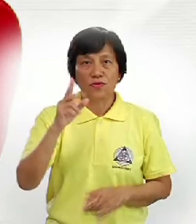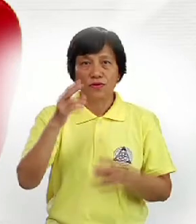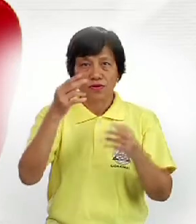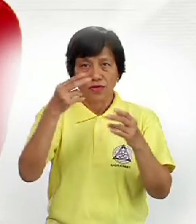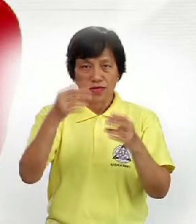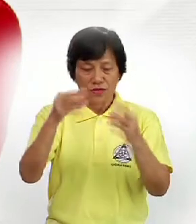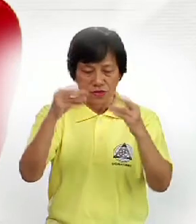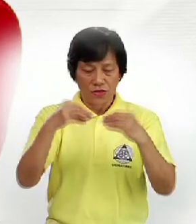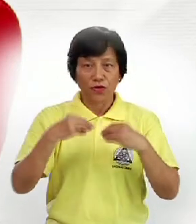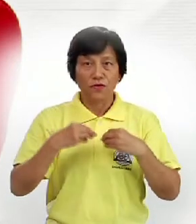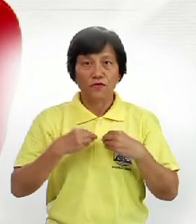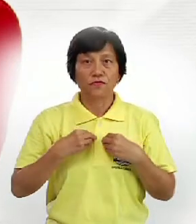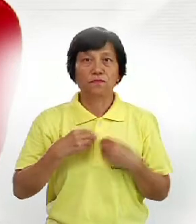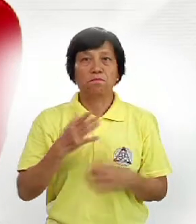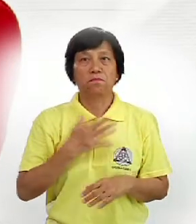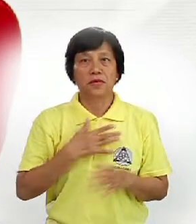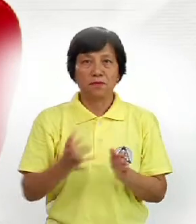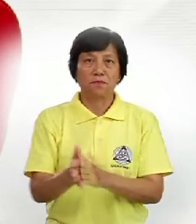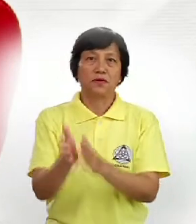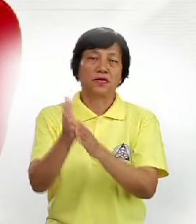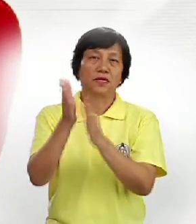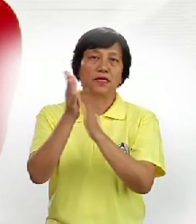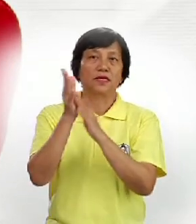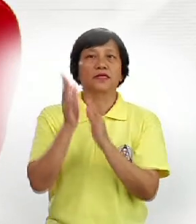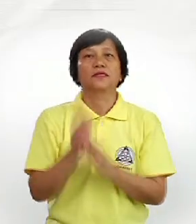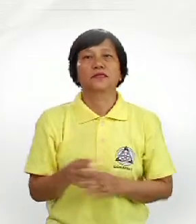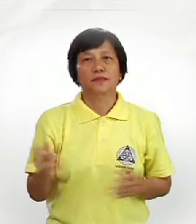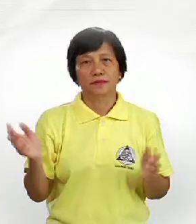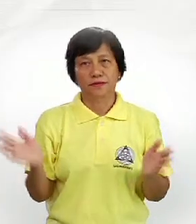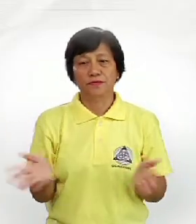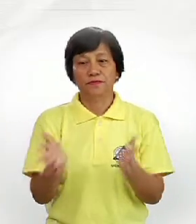me praise and affirmation.